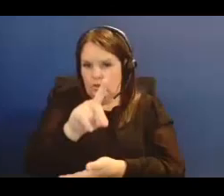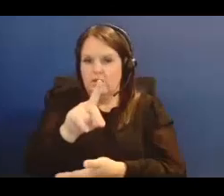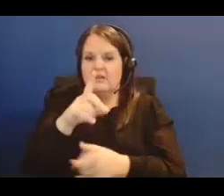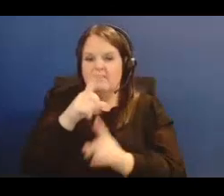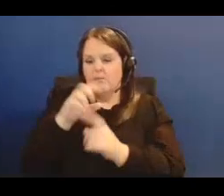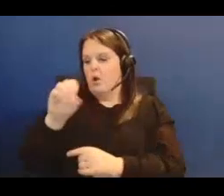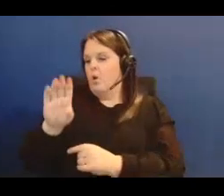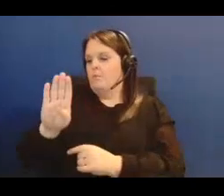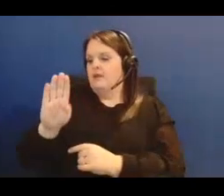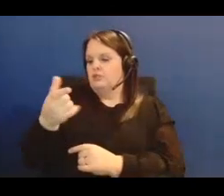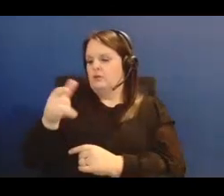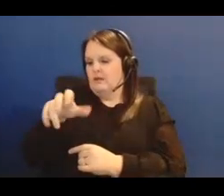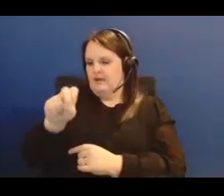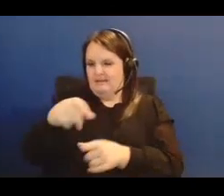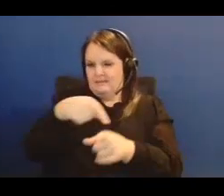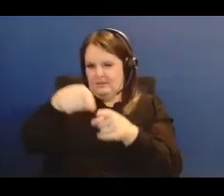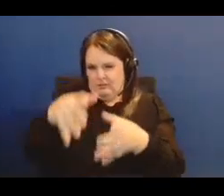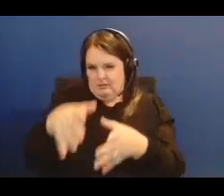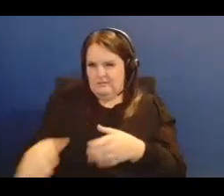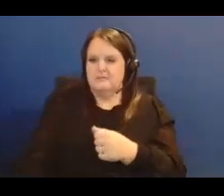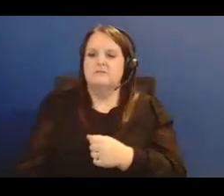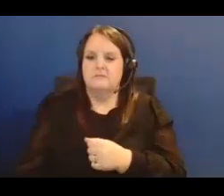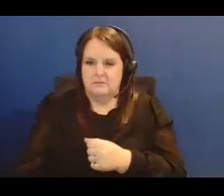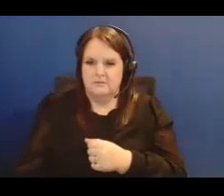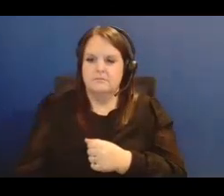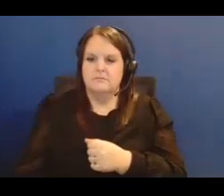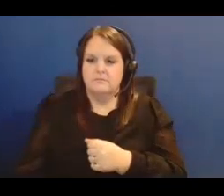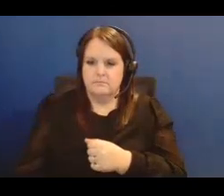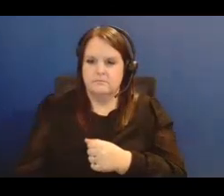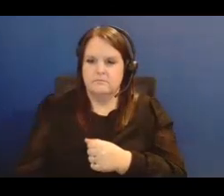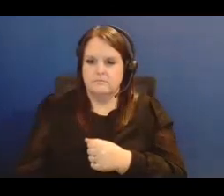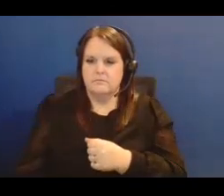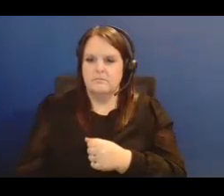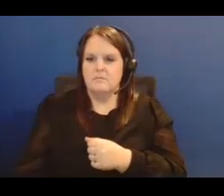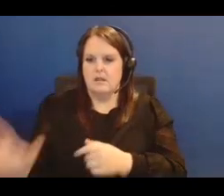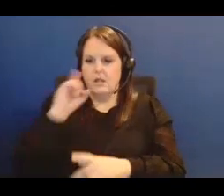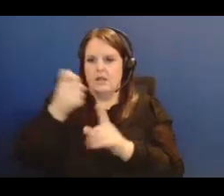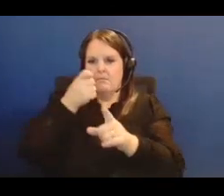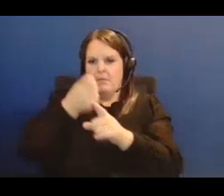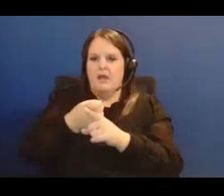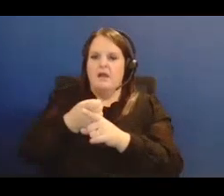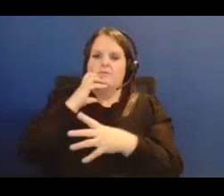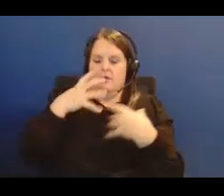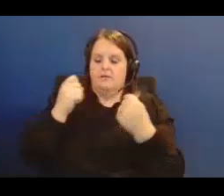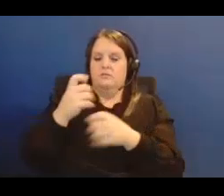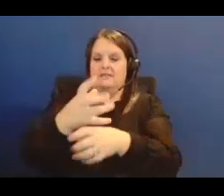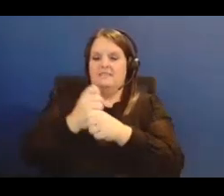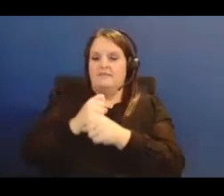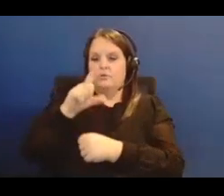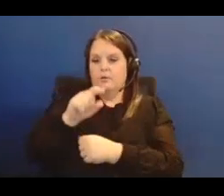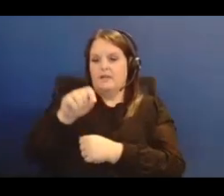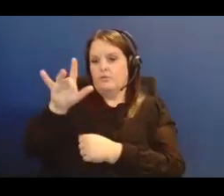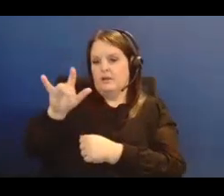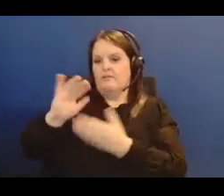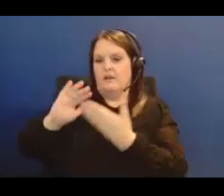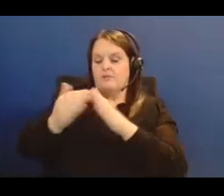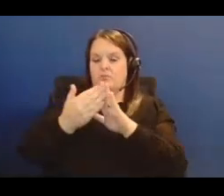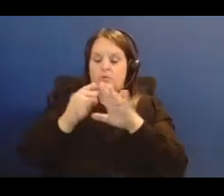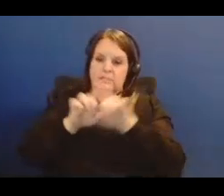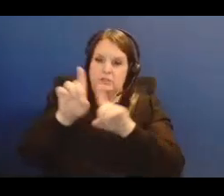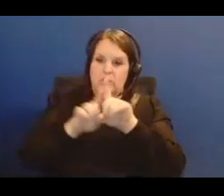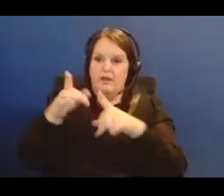gynecology specialist who's made a notable impact on public health across rural Nevada, will receive the 2025 Community Star.